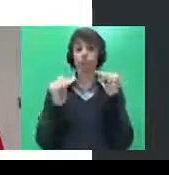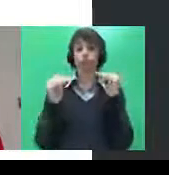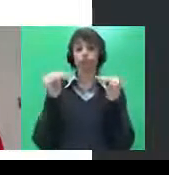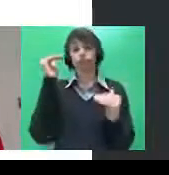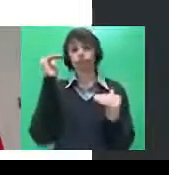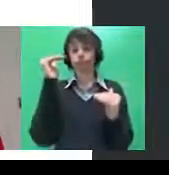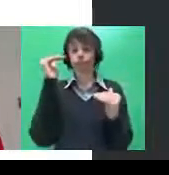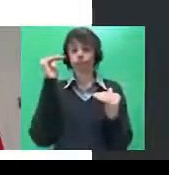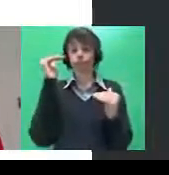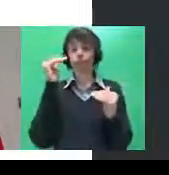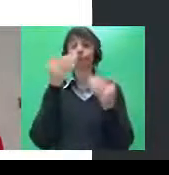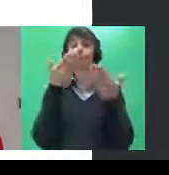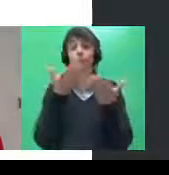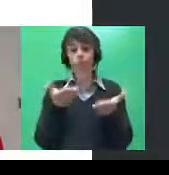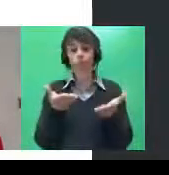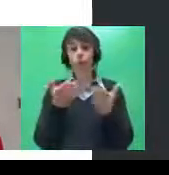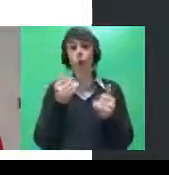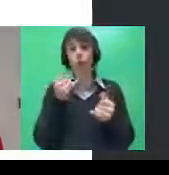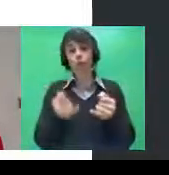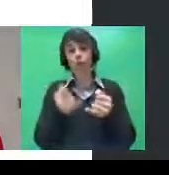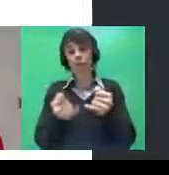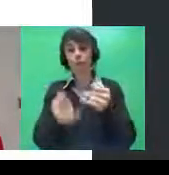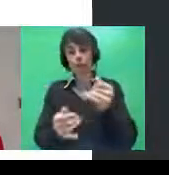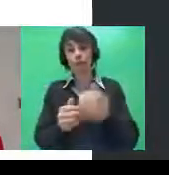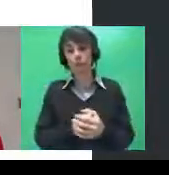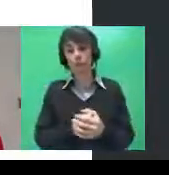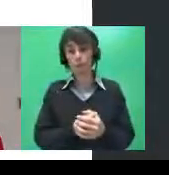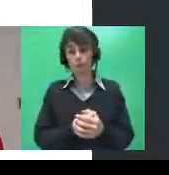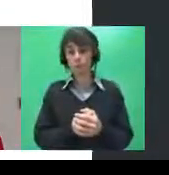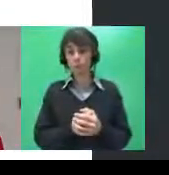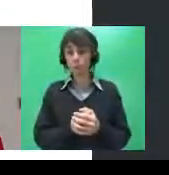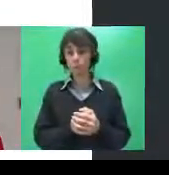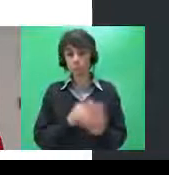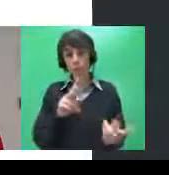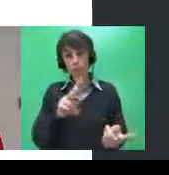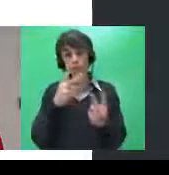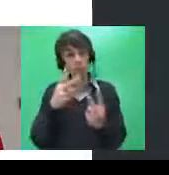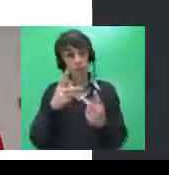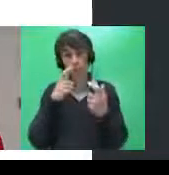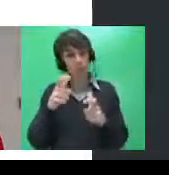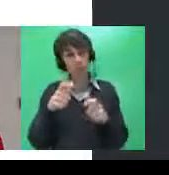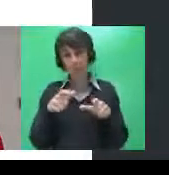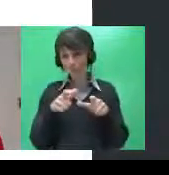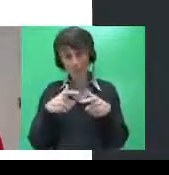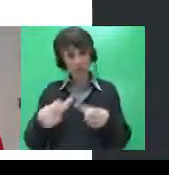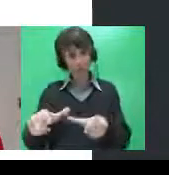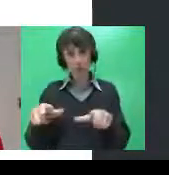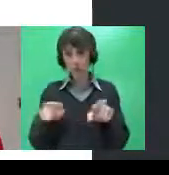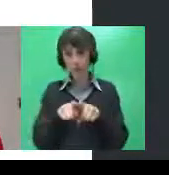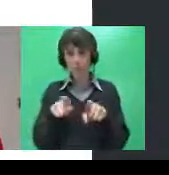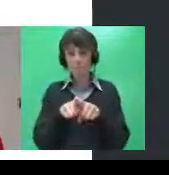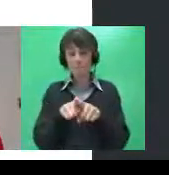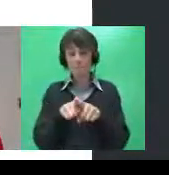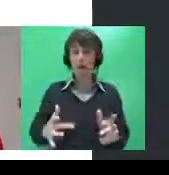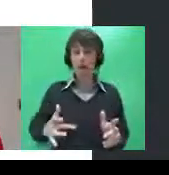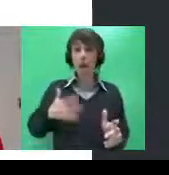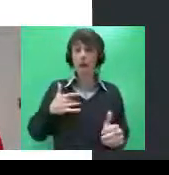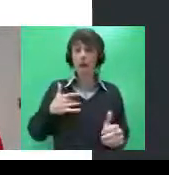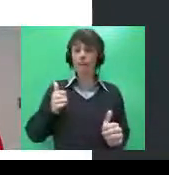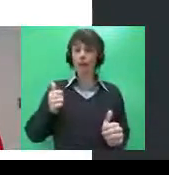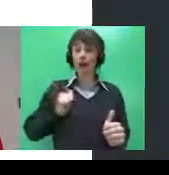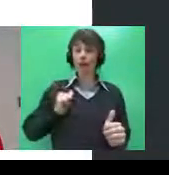this is still a really challenging area. It painted quite a grim picture, particularly in terms of life expectancy and healthy life expectancy,